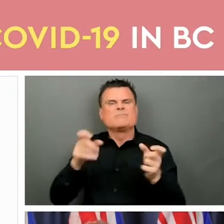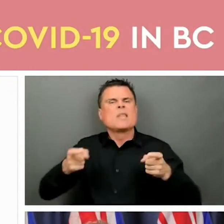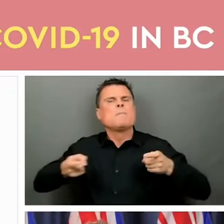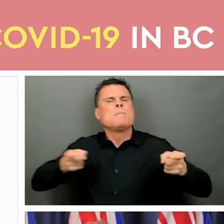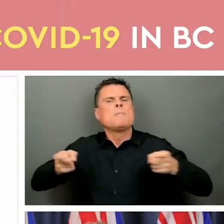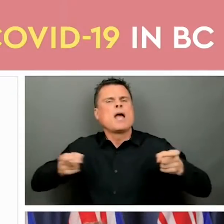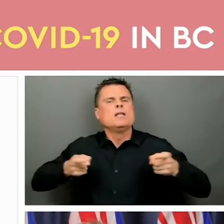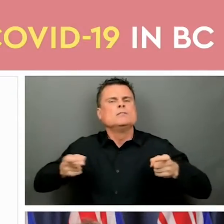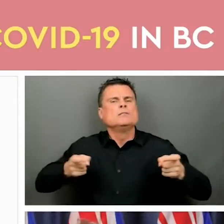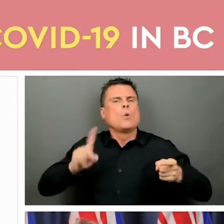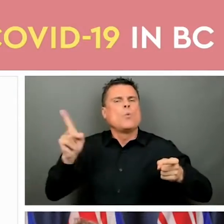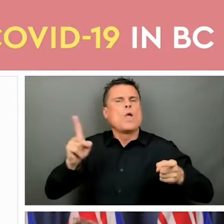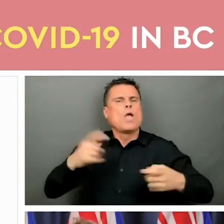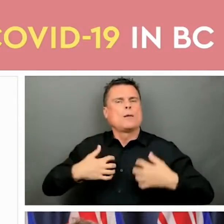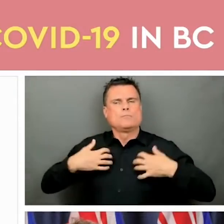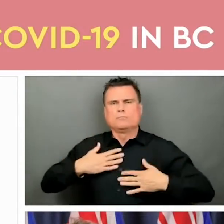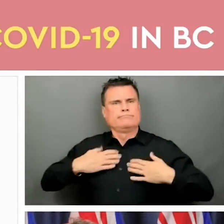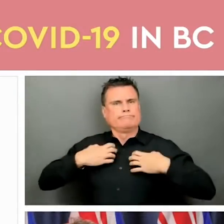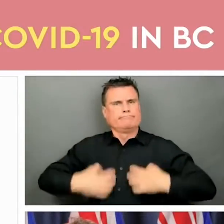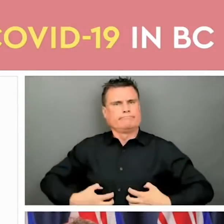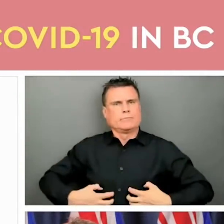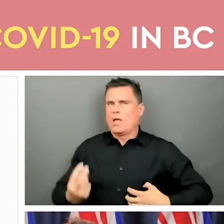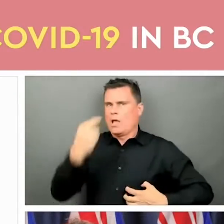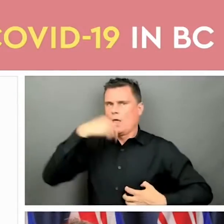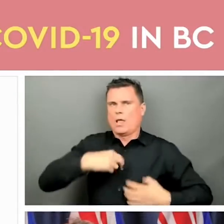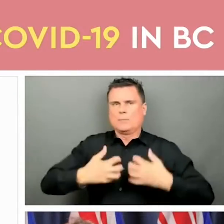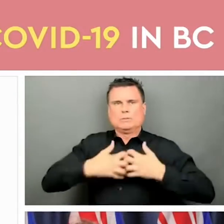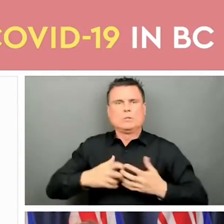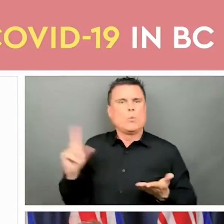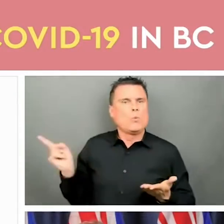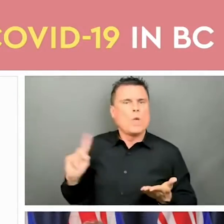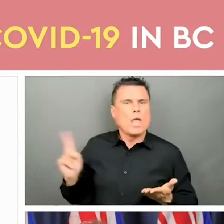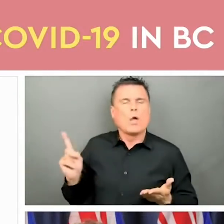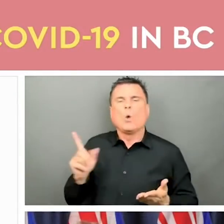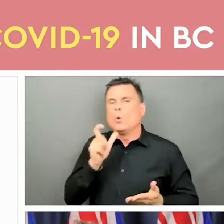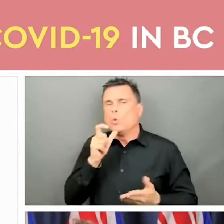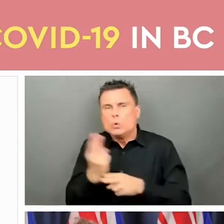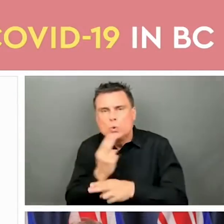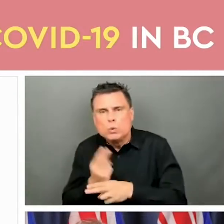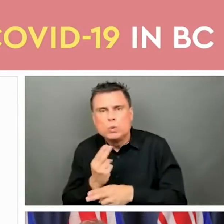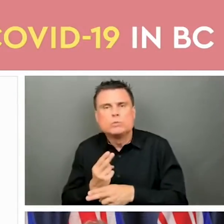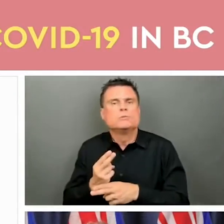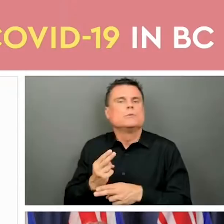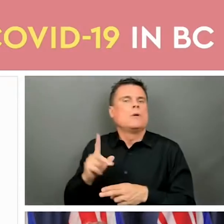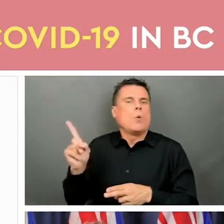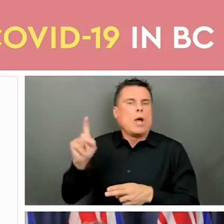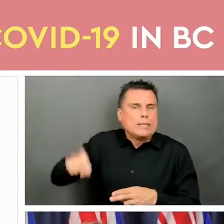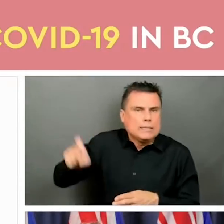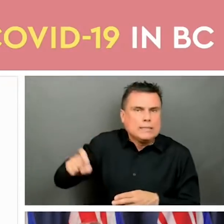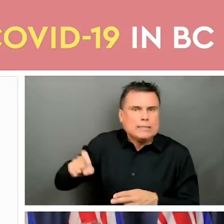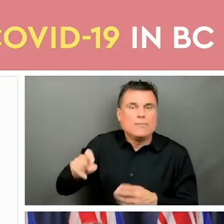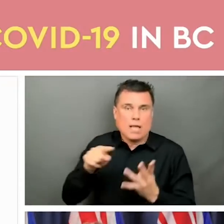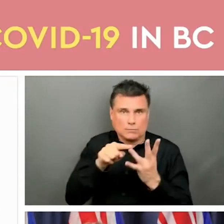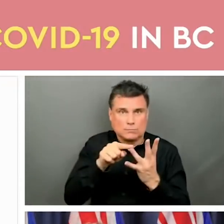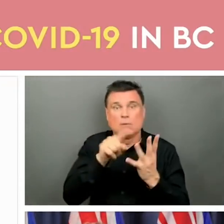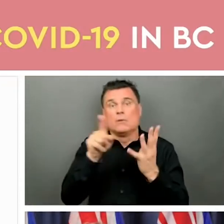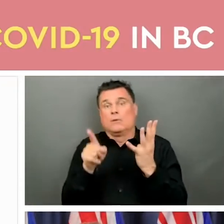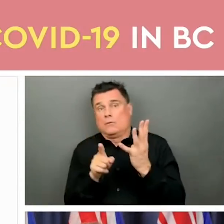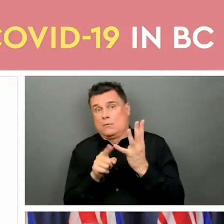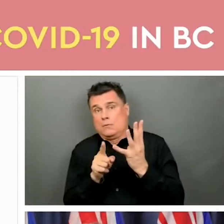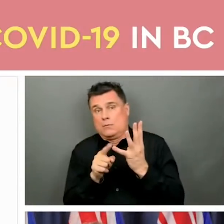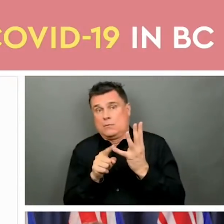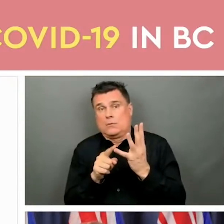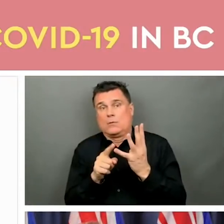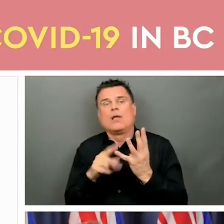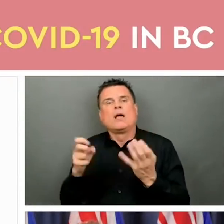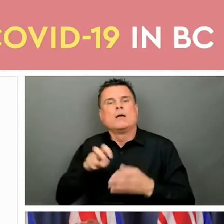the managed reduction of services, scheduled services, in particular hospitals. You saw that a week ago at